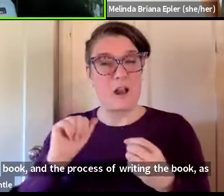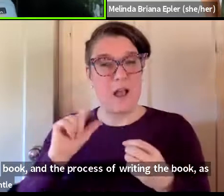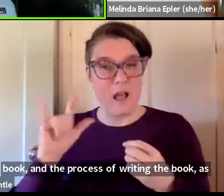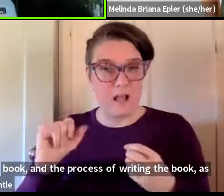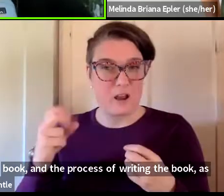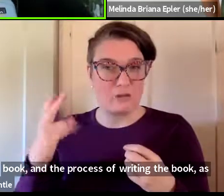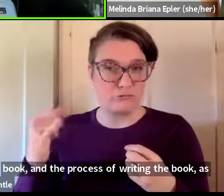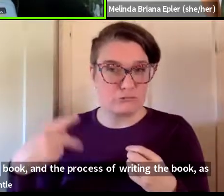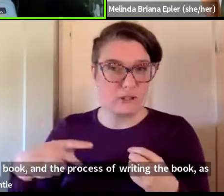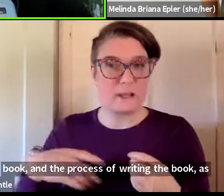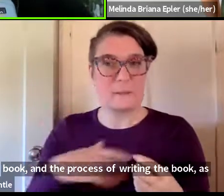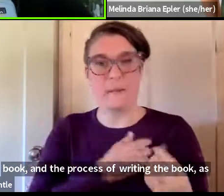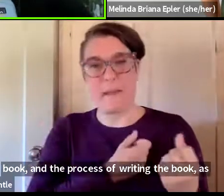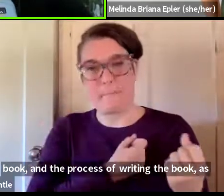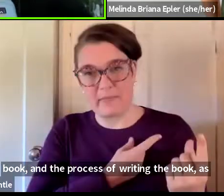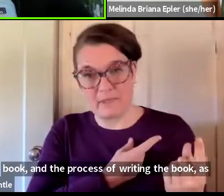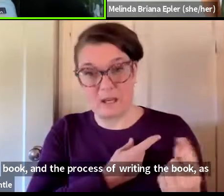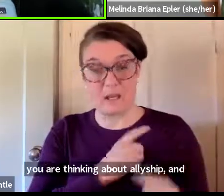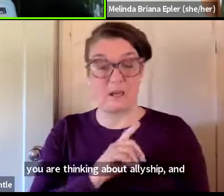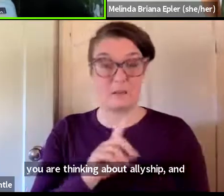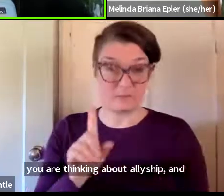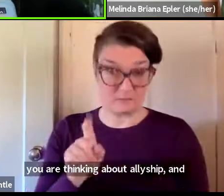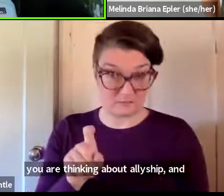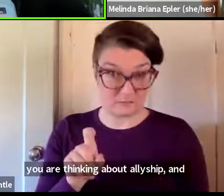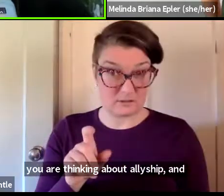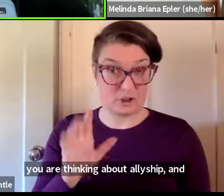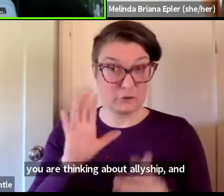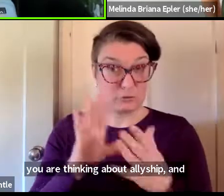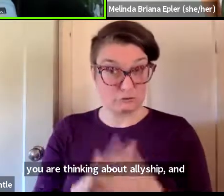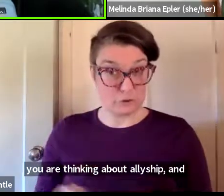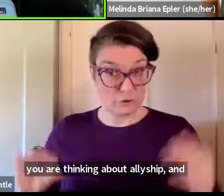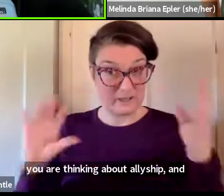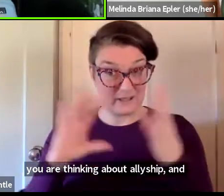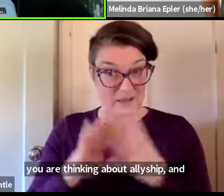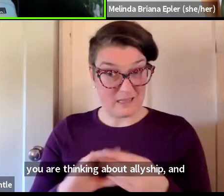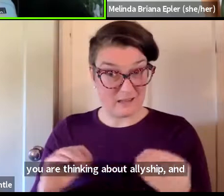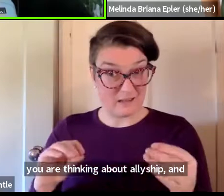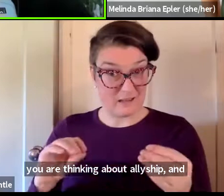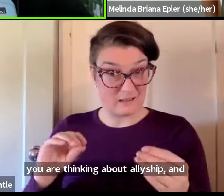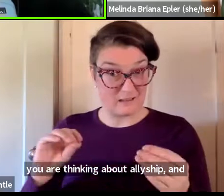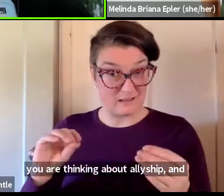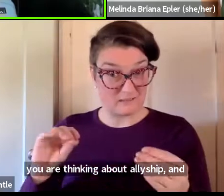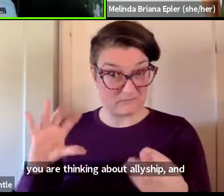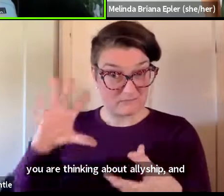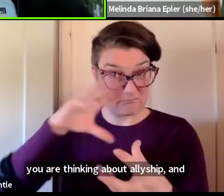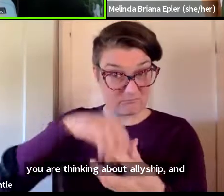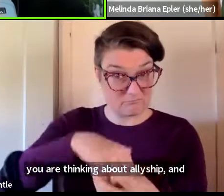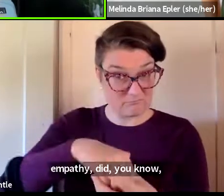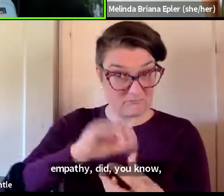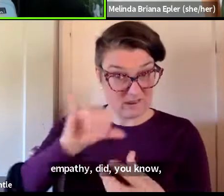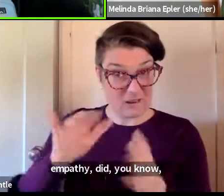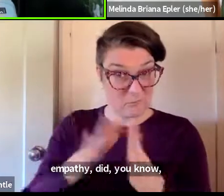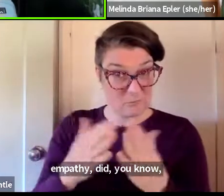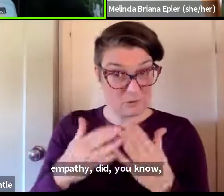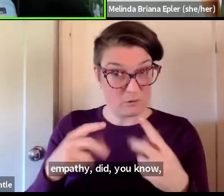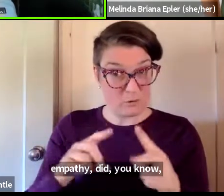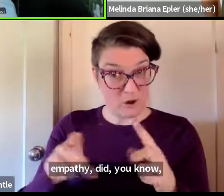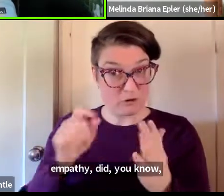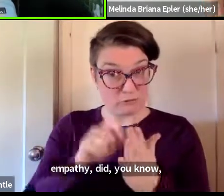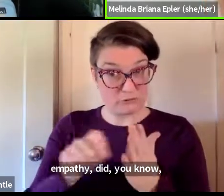and empathy. Did, storytelling kind of play into this book at all when you were writing